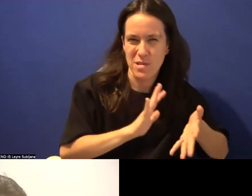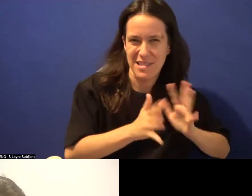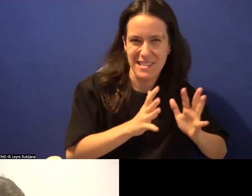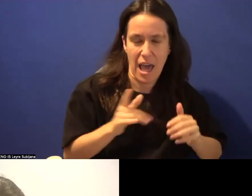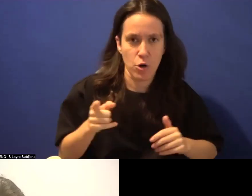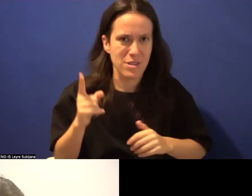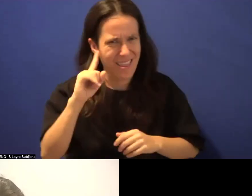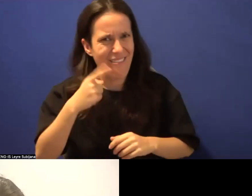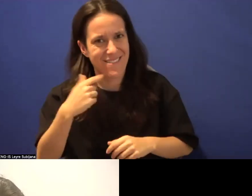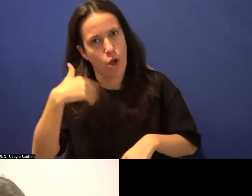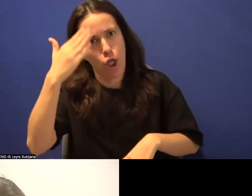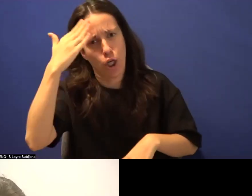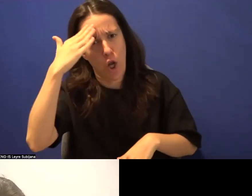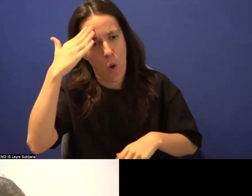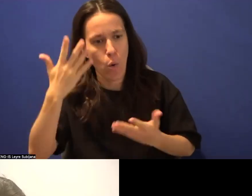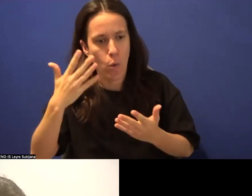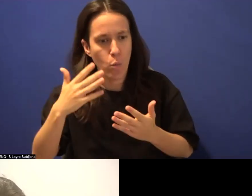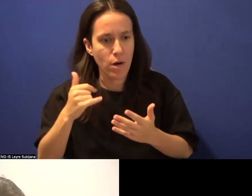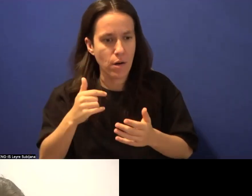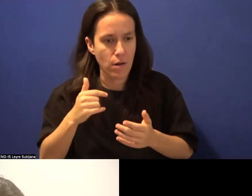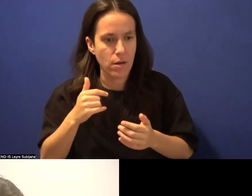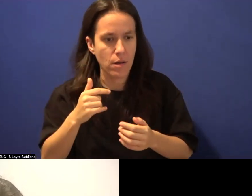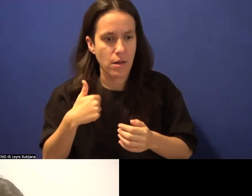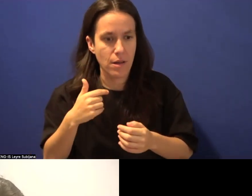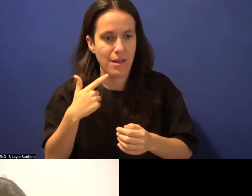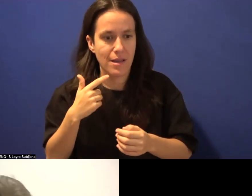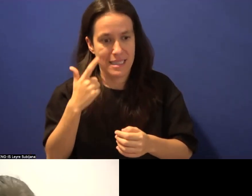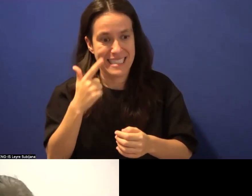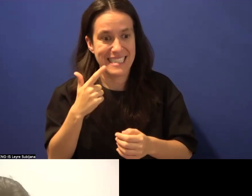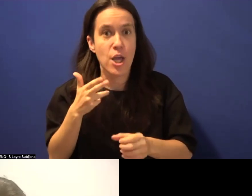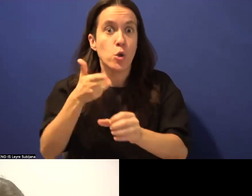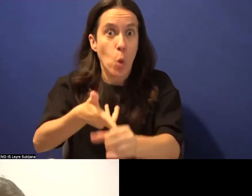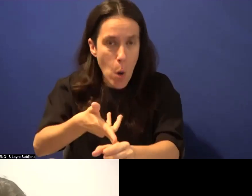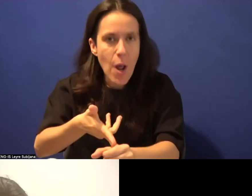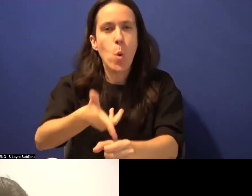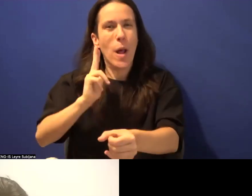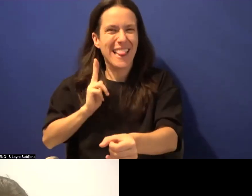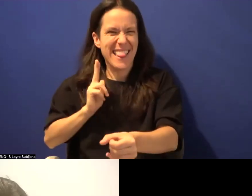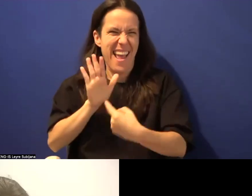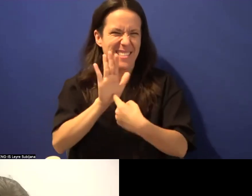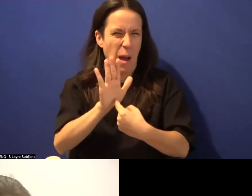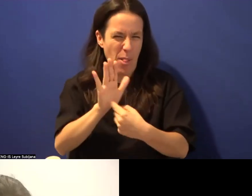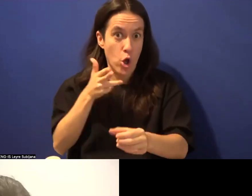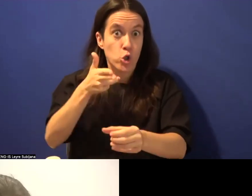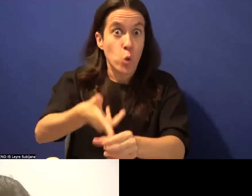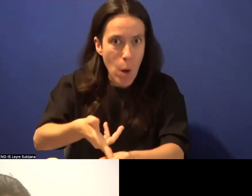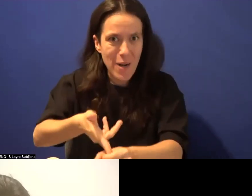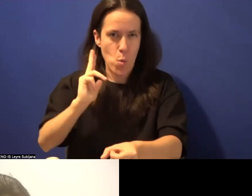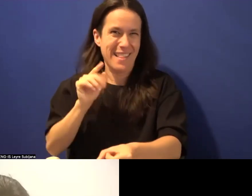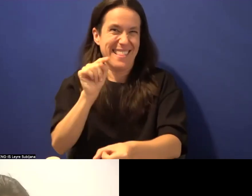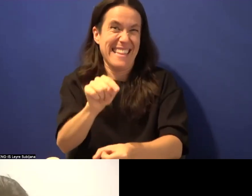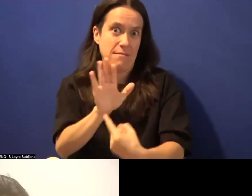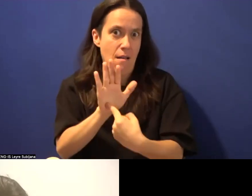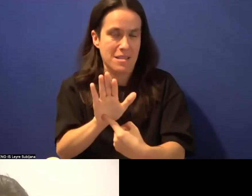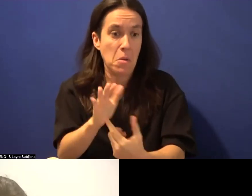they participate in and the non-signers don't. We haven't tested that. We don't have iconicity ratings for those from deaf people for those